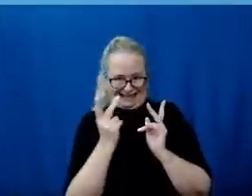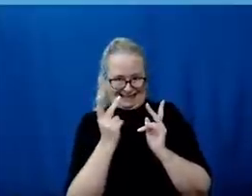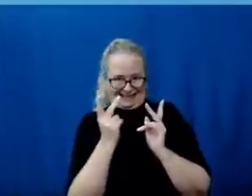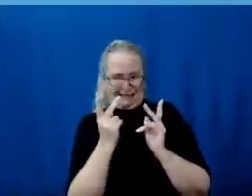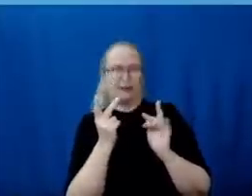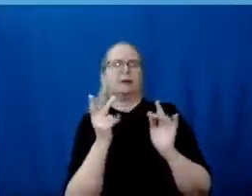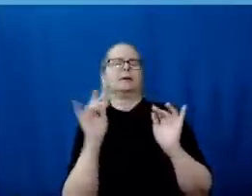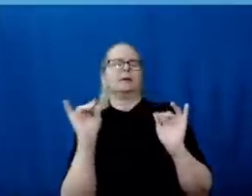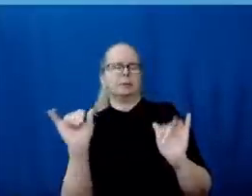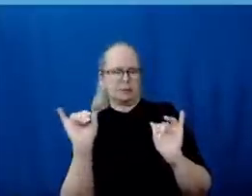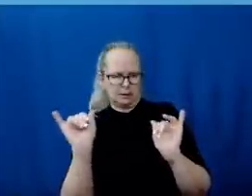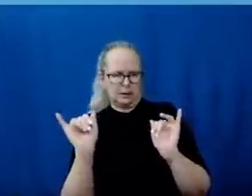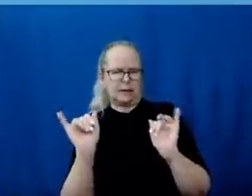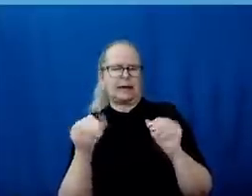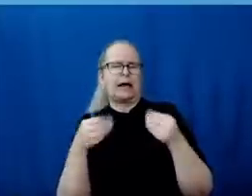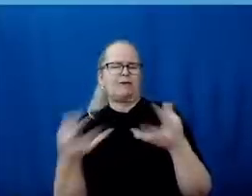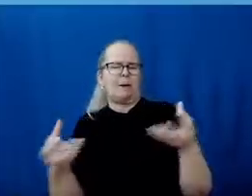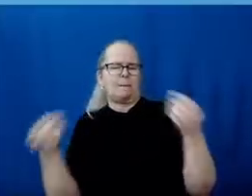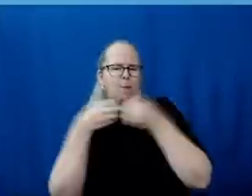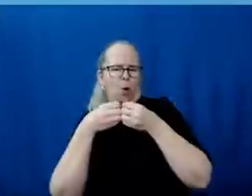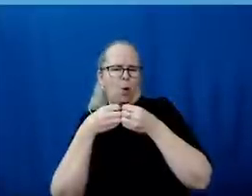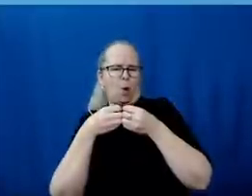very much stronger